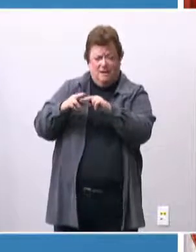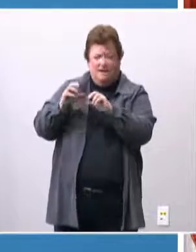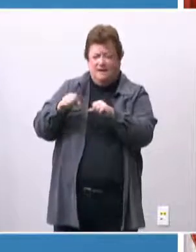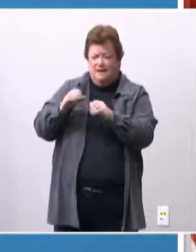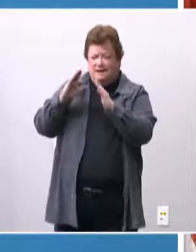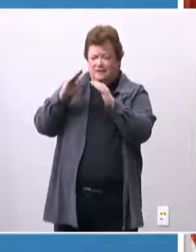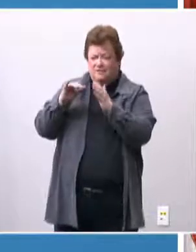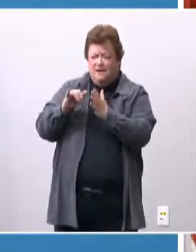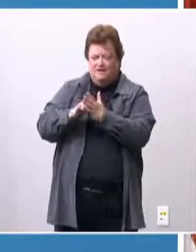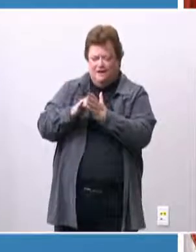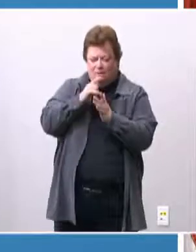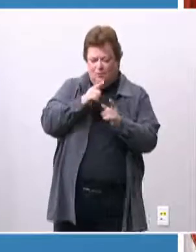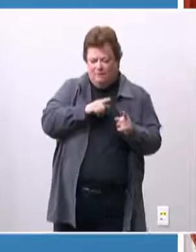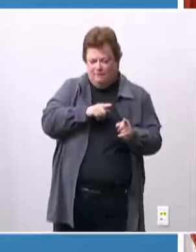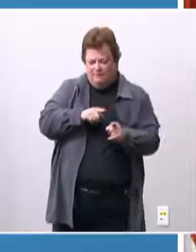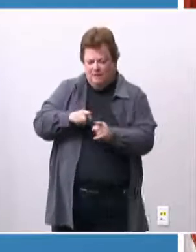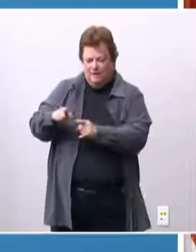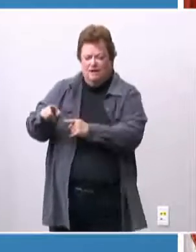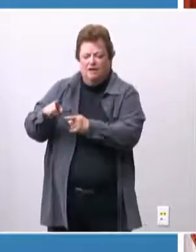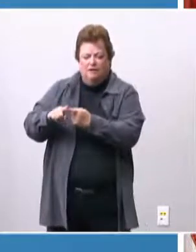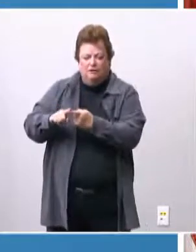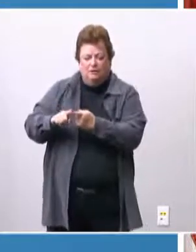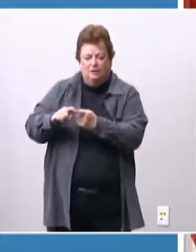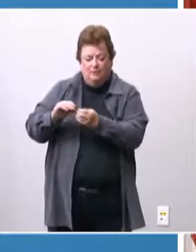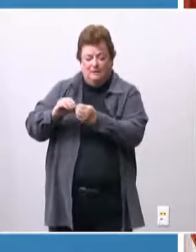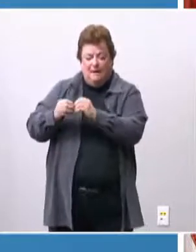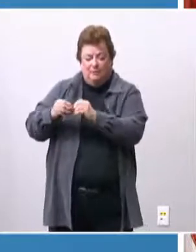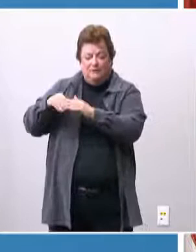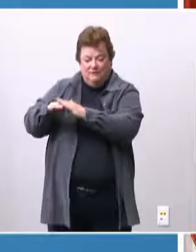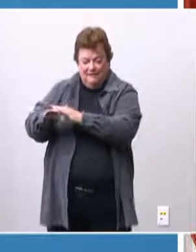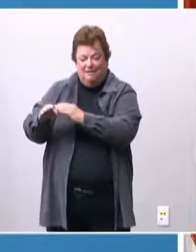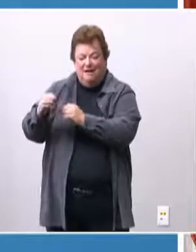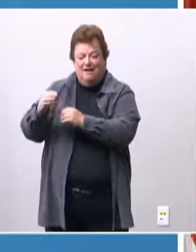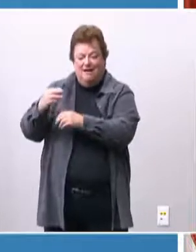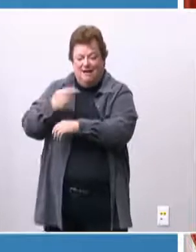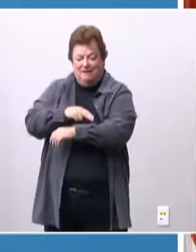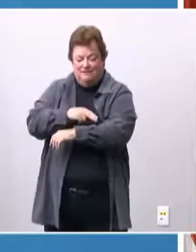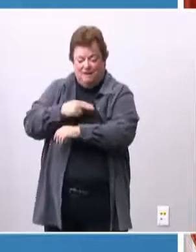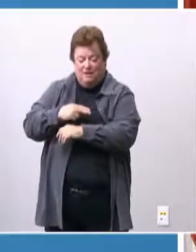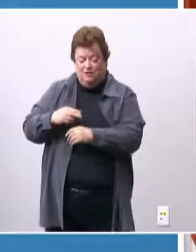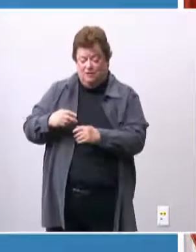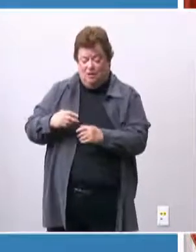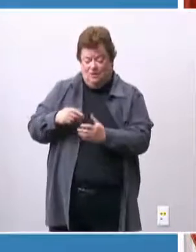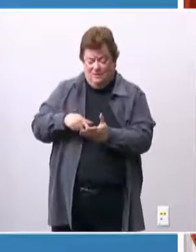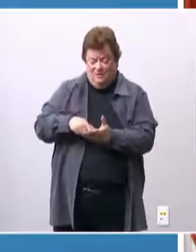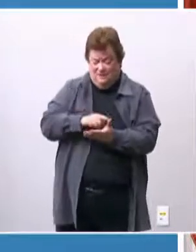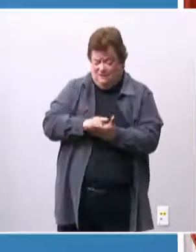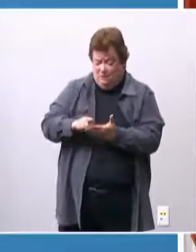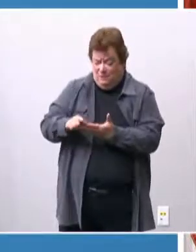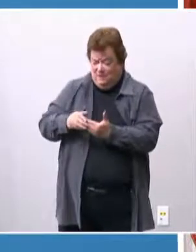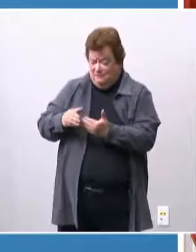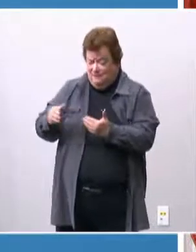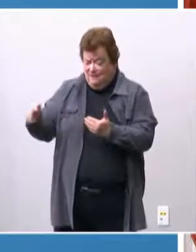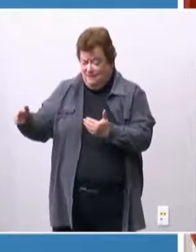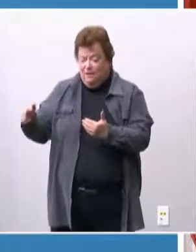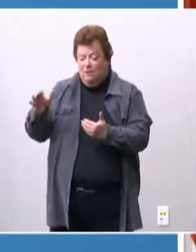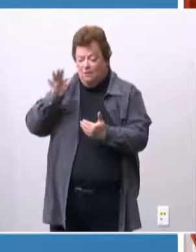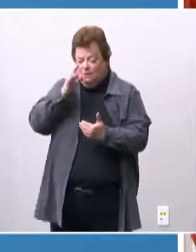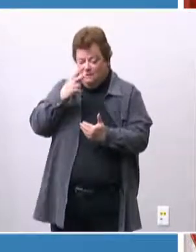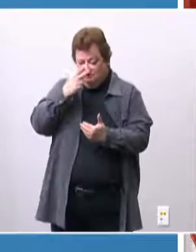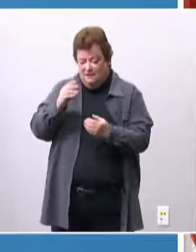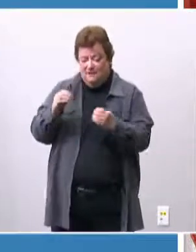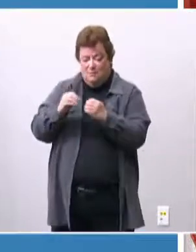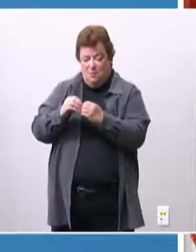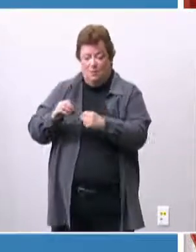expect to see a corresponding increase in our hospitalizations. So in the coming weeks, we are likely to see more